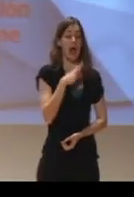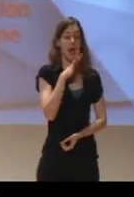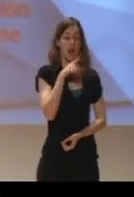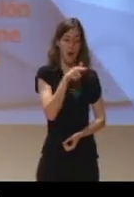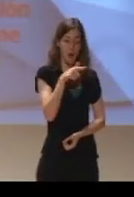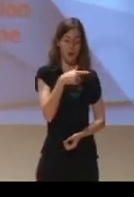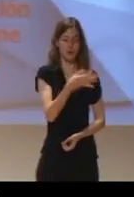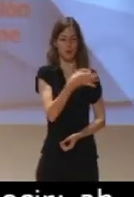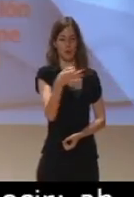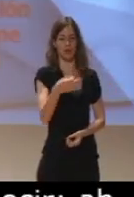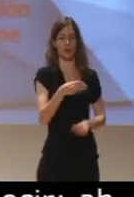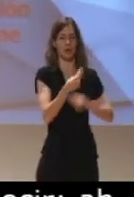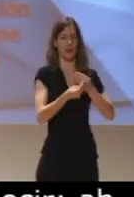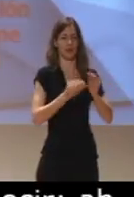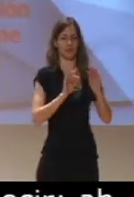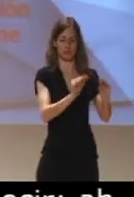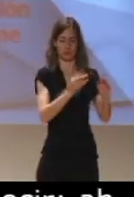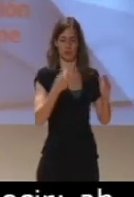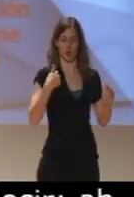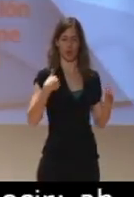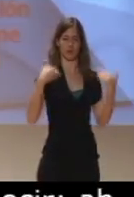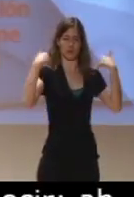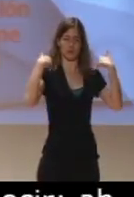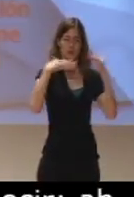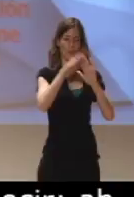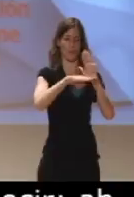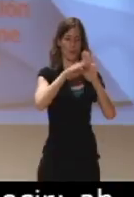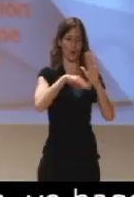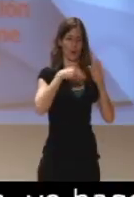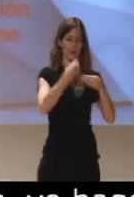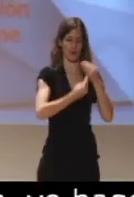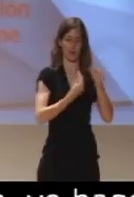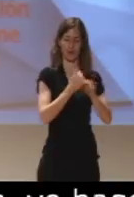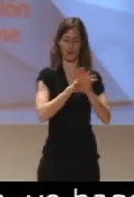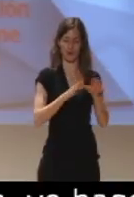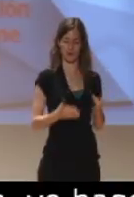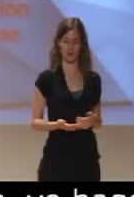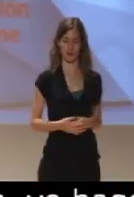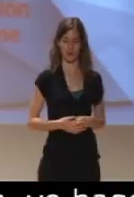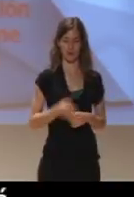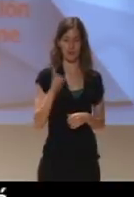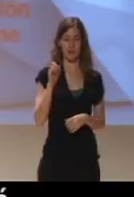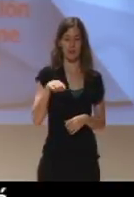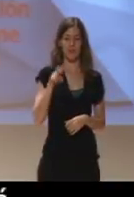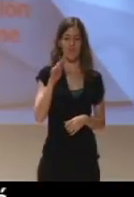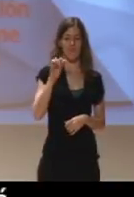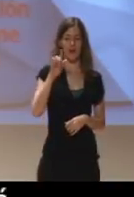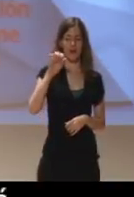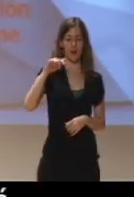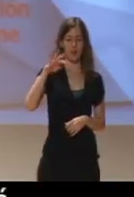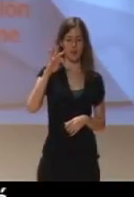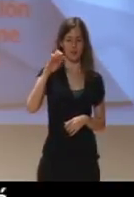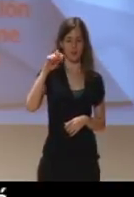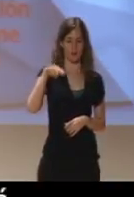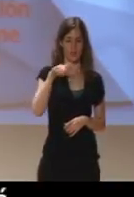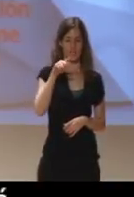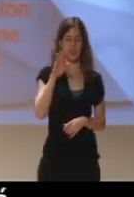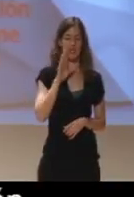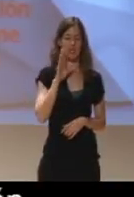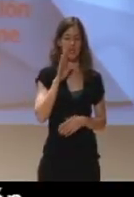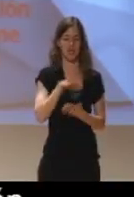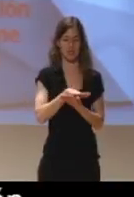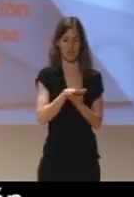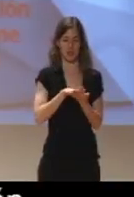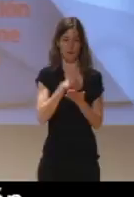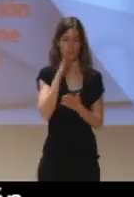beginning, where, you know, in the design stage, when the programmer can say, oh, this could be used by this or that person, and so I just